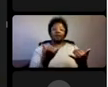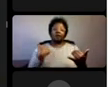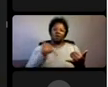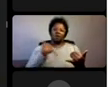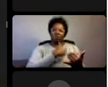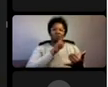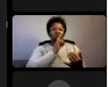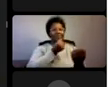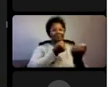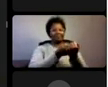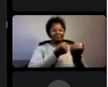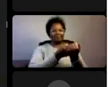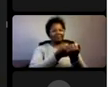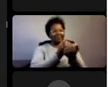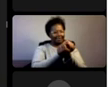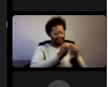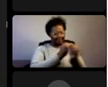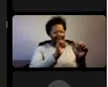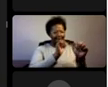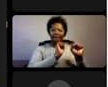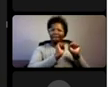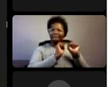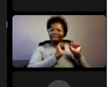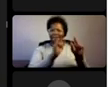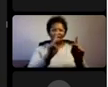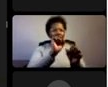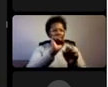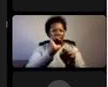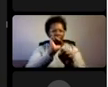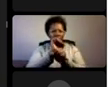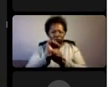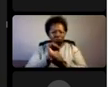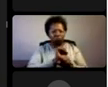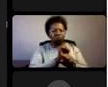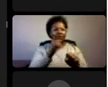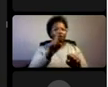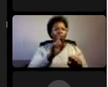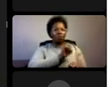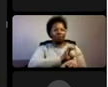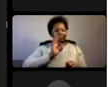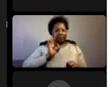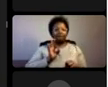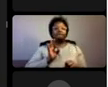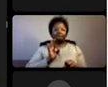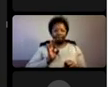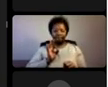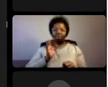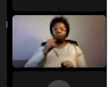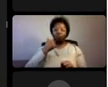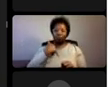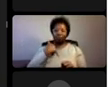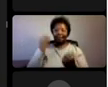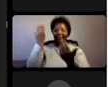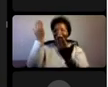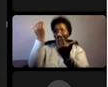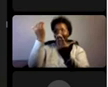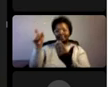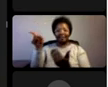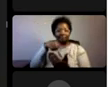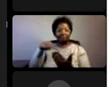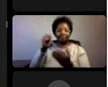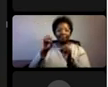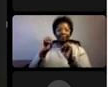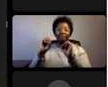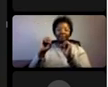we're also including our staff and partners in the expectation and our providers that provide support to students to